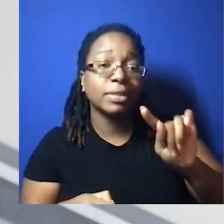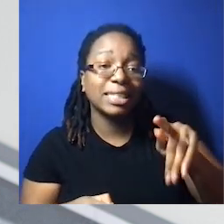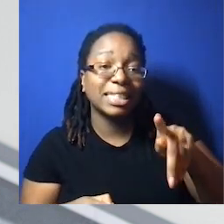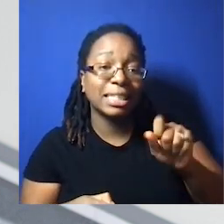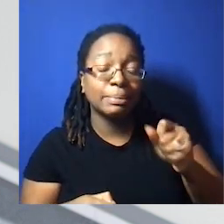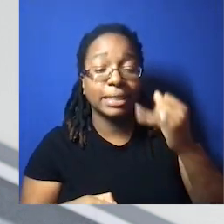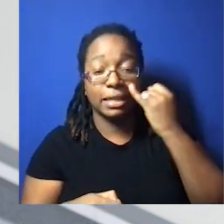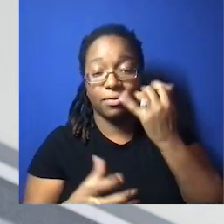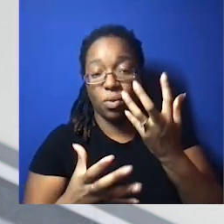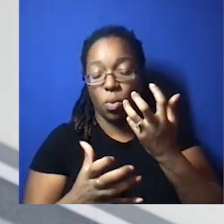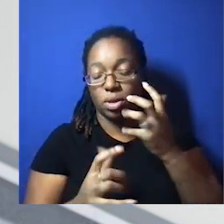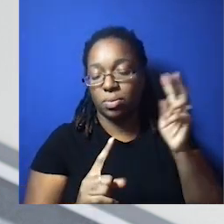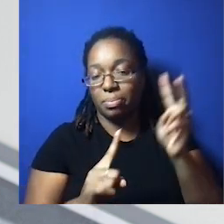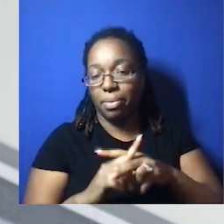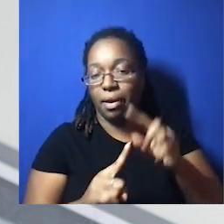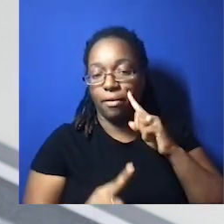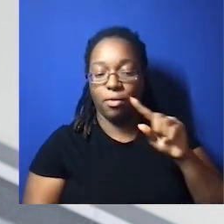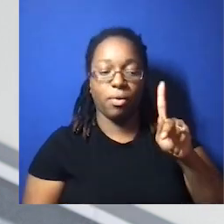Knauss program.